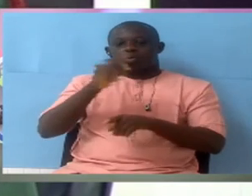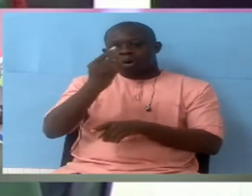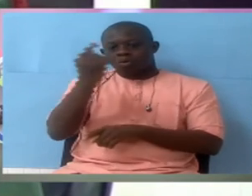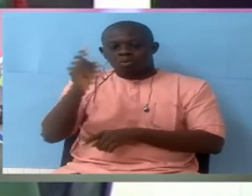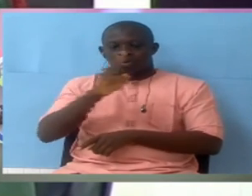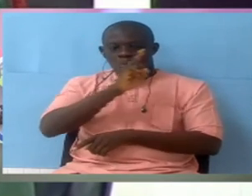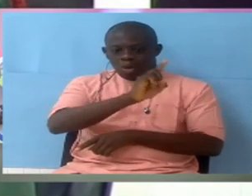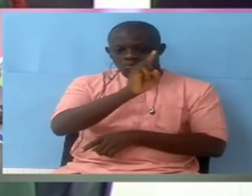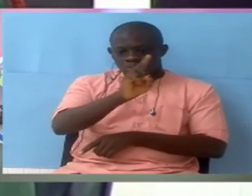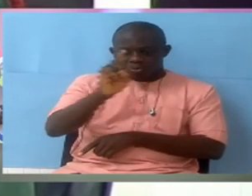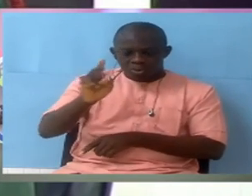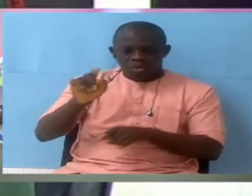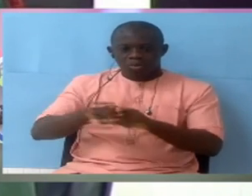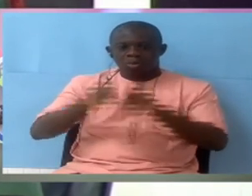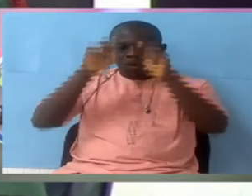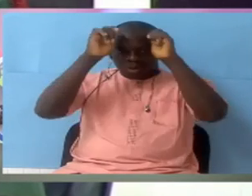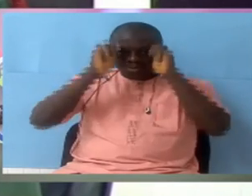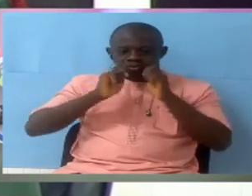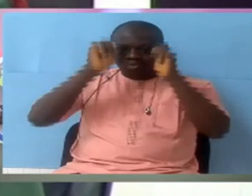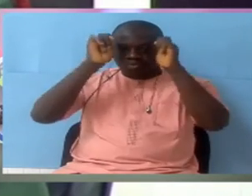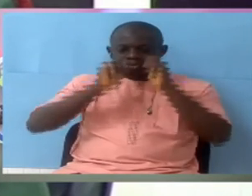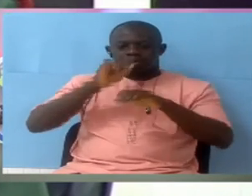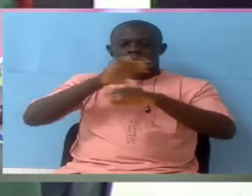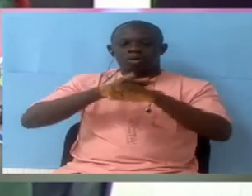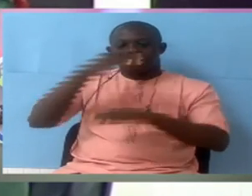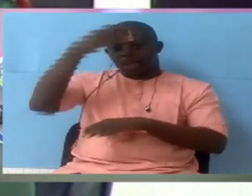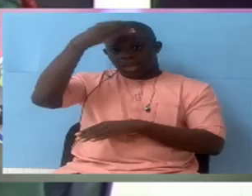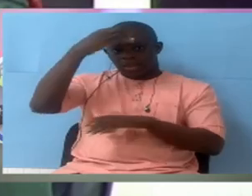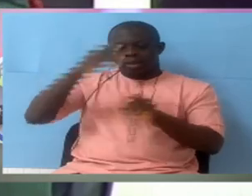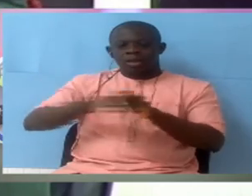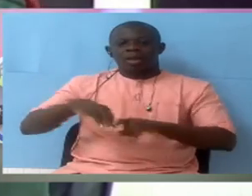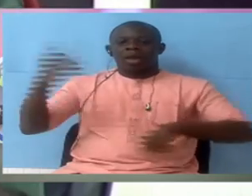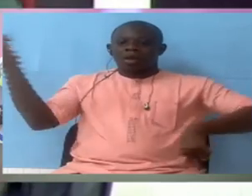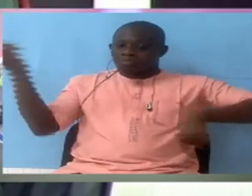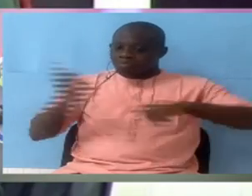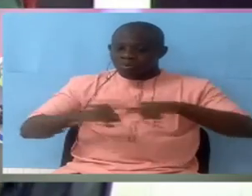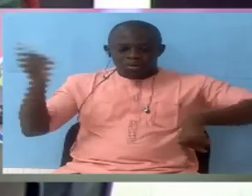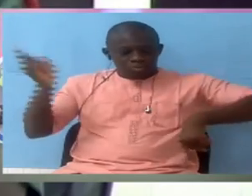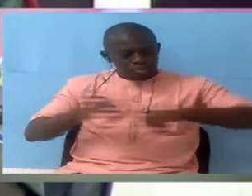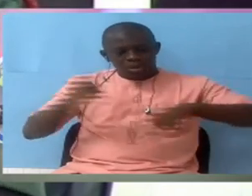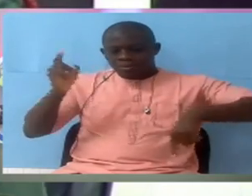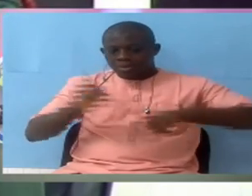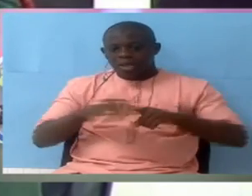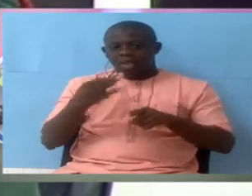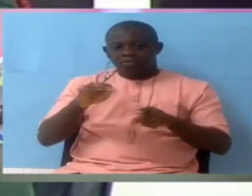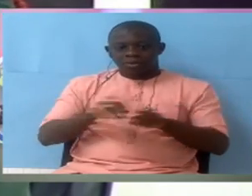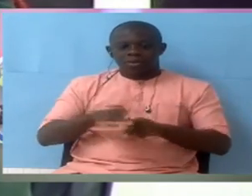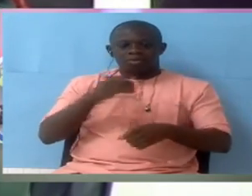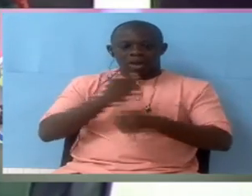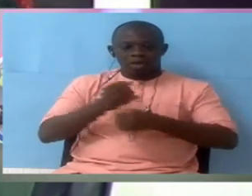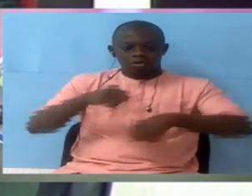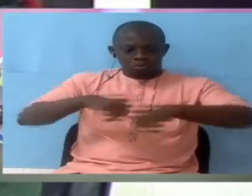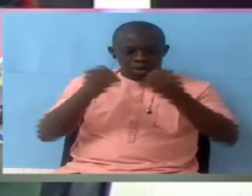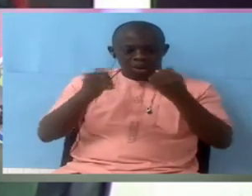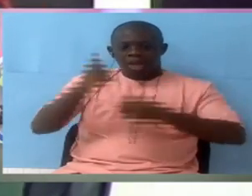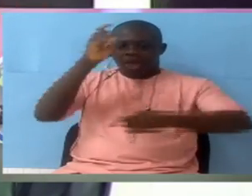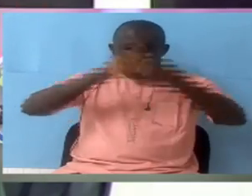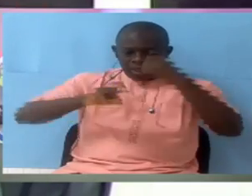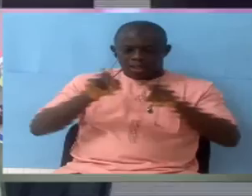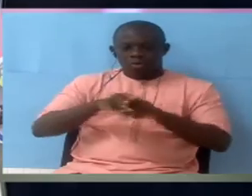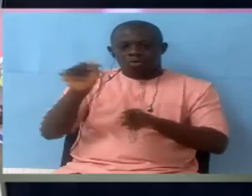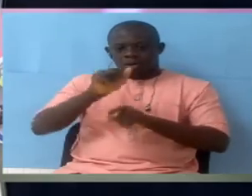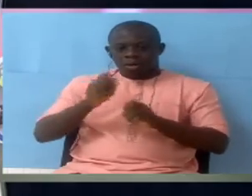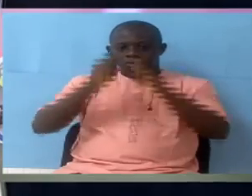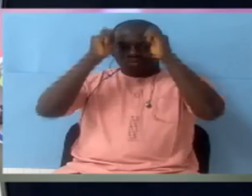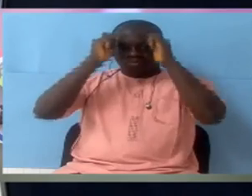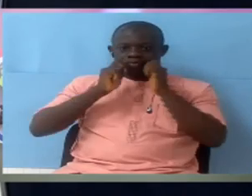fa doon sol ben par ben. They will beat me till it is burst and they will put another one. Dañ ma door bem toj ñu solal ma